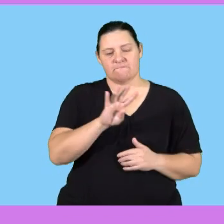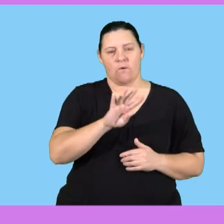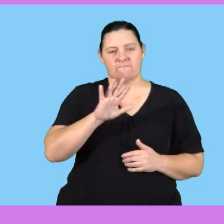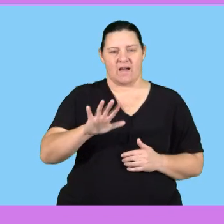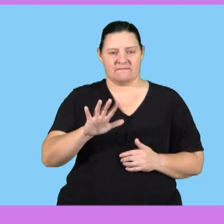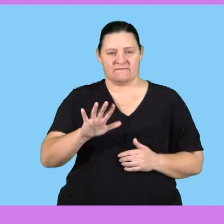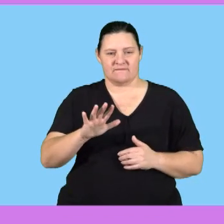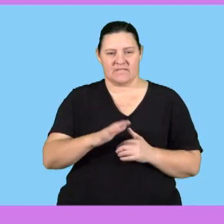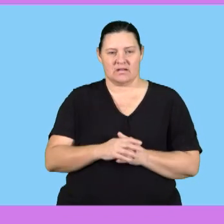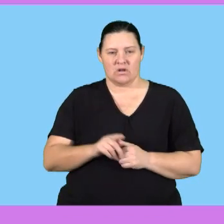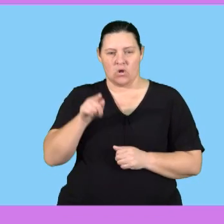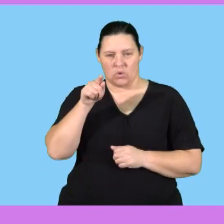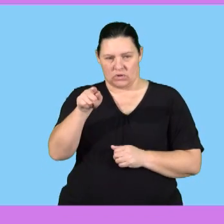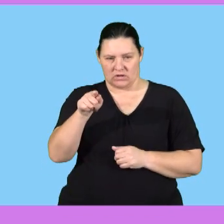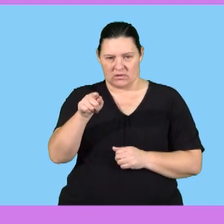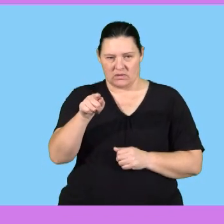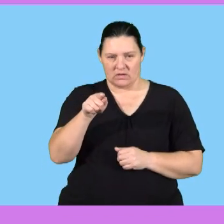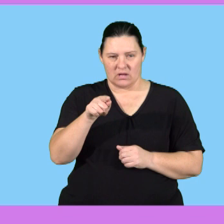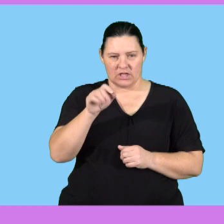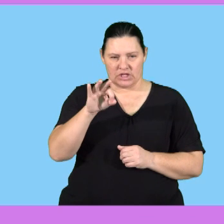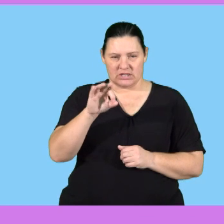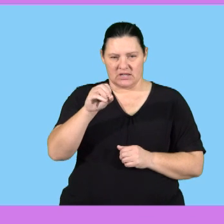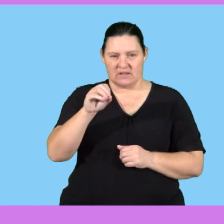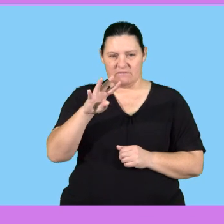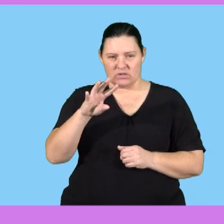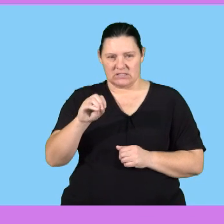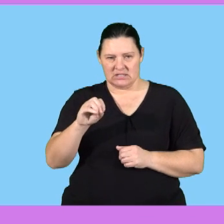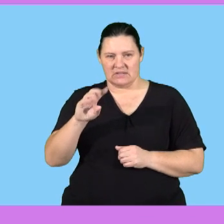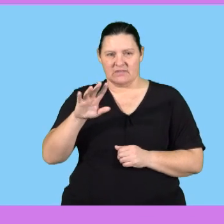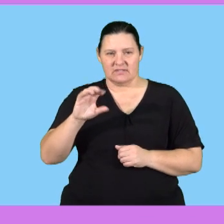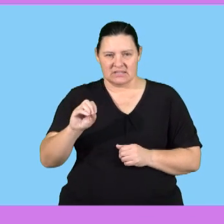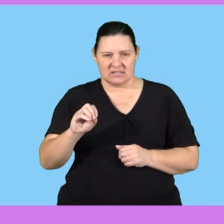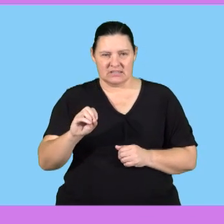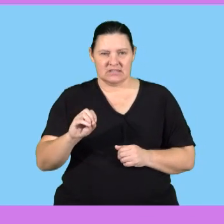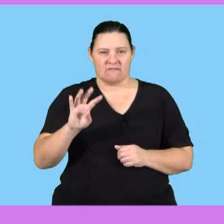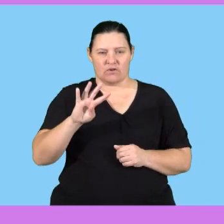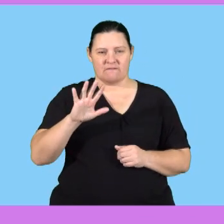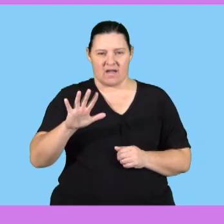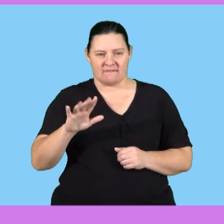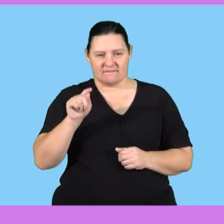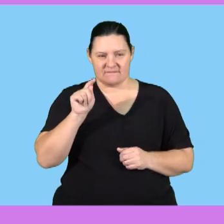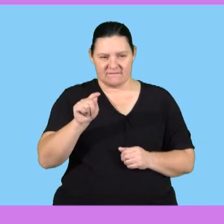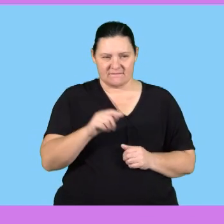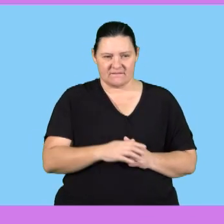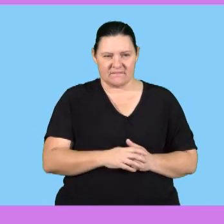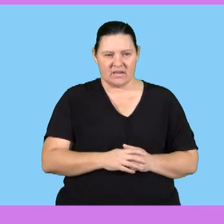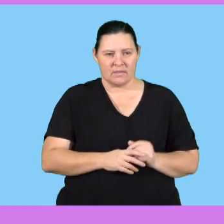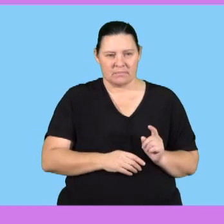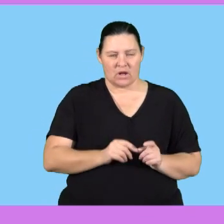a mass of 45 pounds. So looking at it, 30, 40, 50, we agree that 45 will be